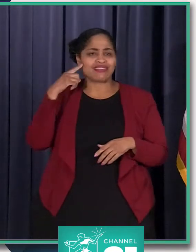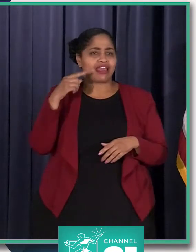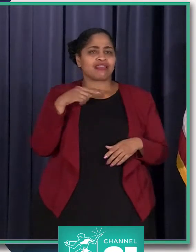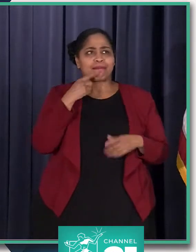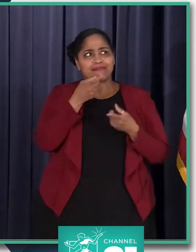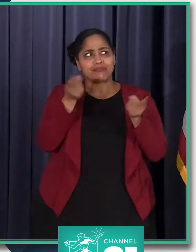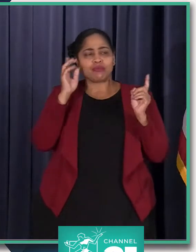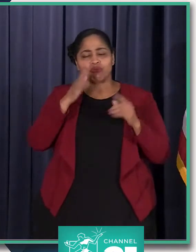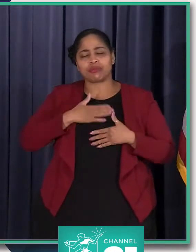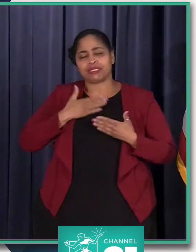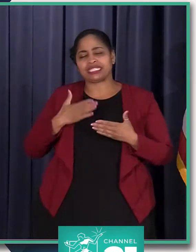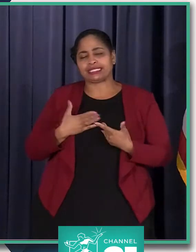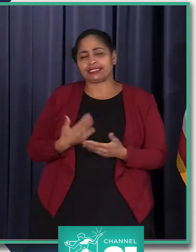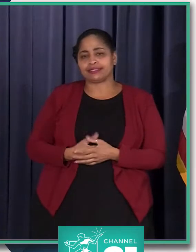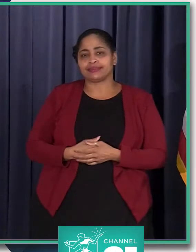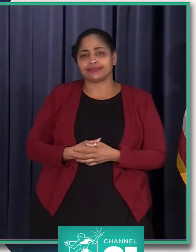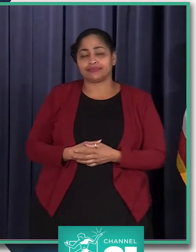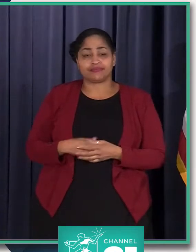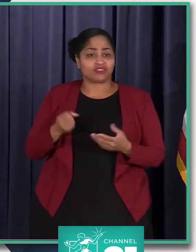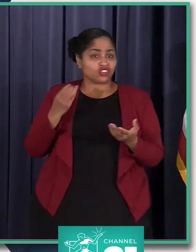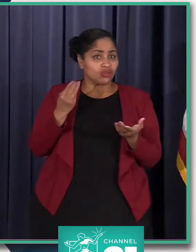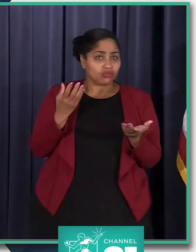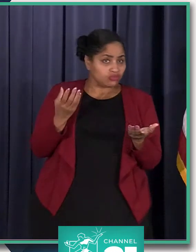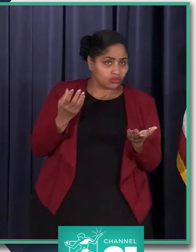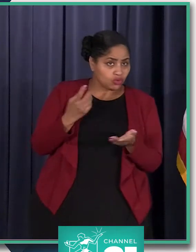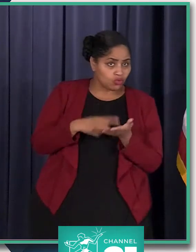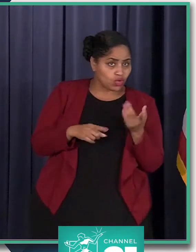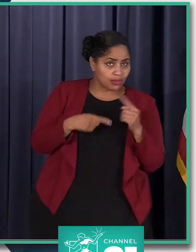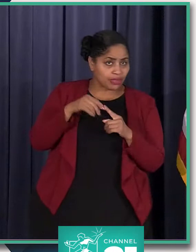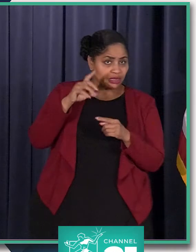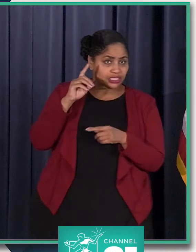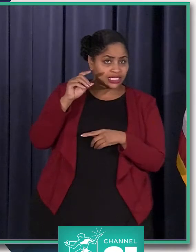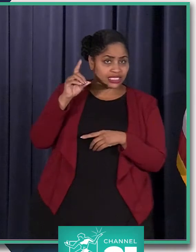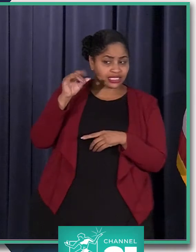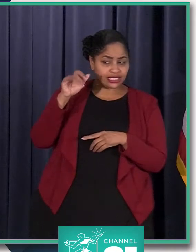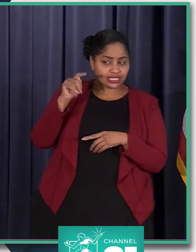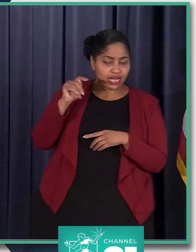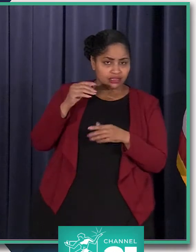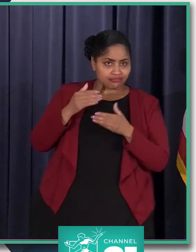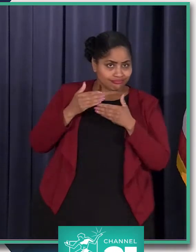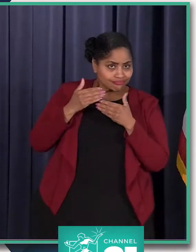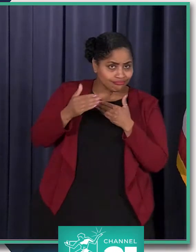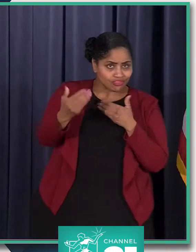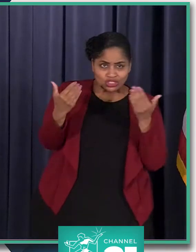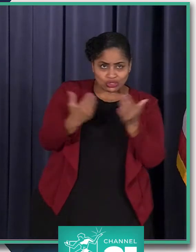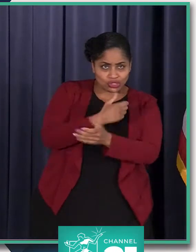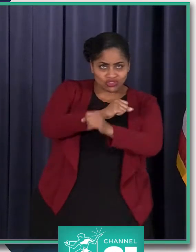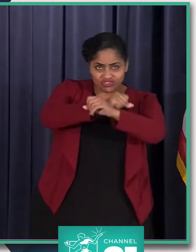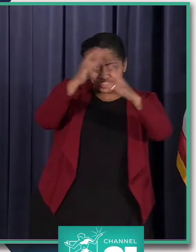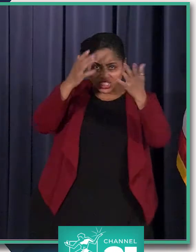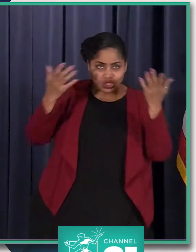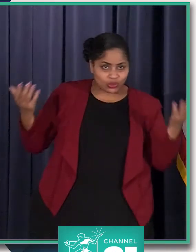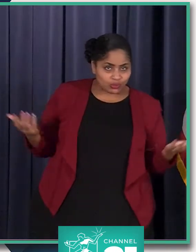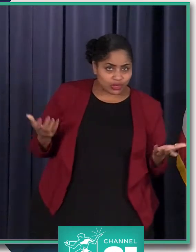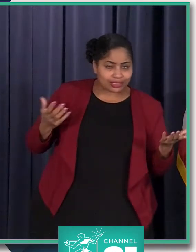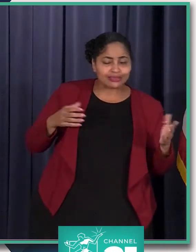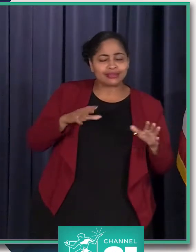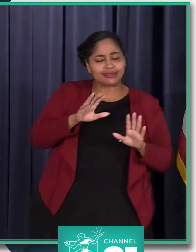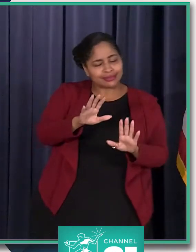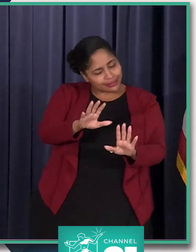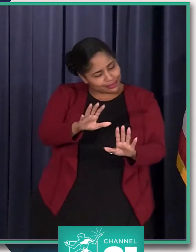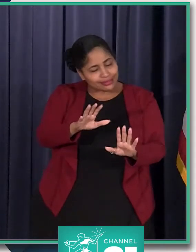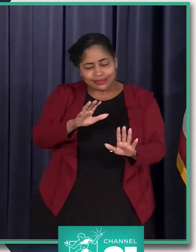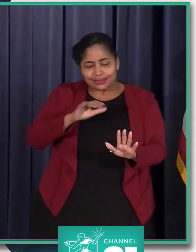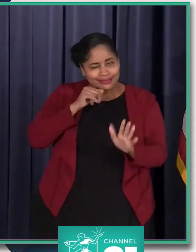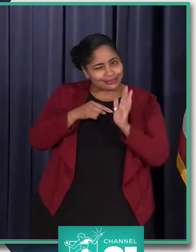very pleased. So what about DDOT moving forward? What's the new vision? Well, we're not going to unveil it yet,